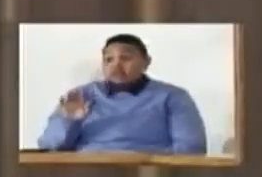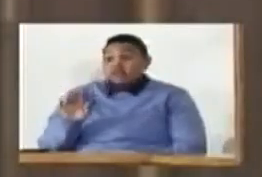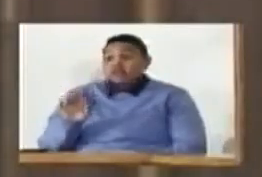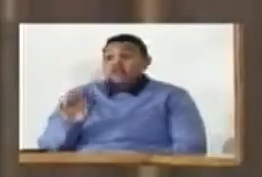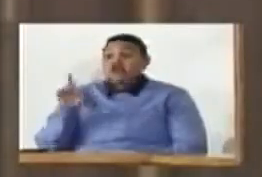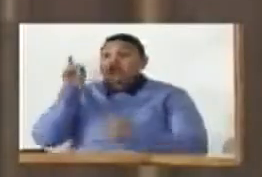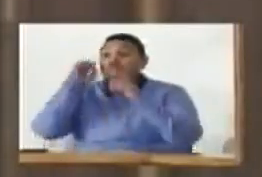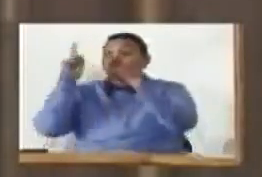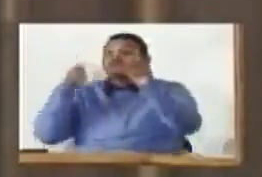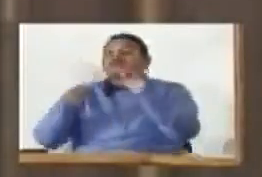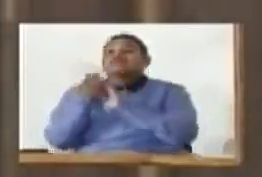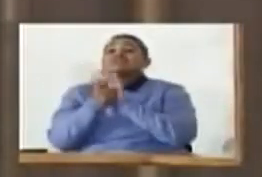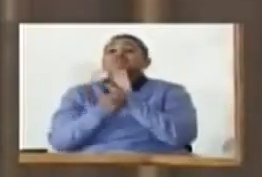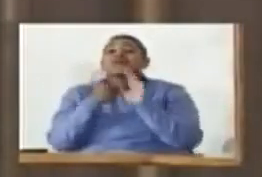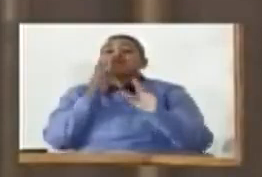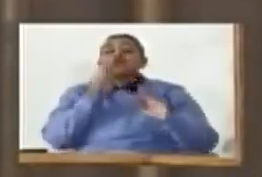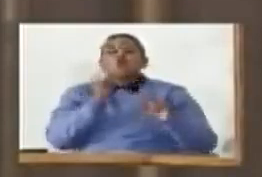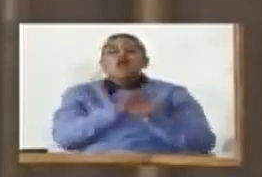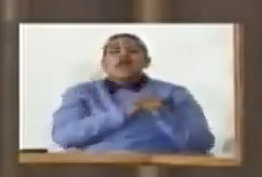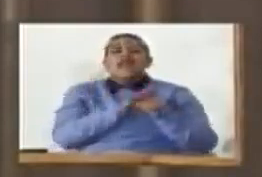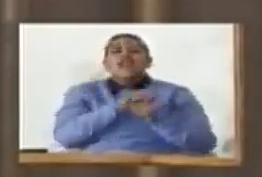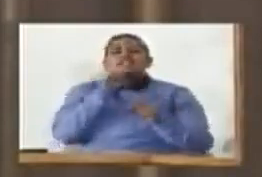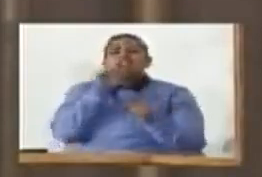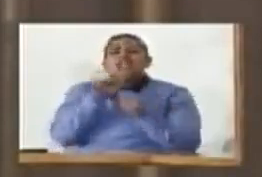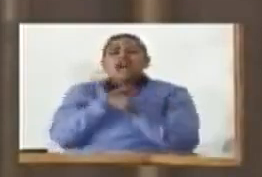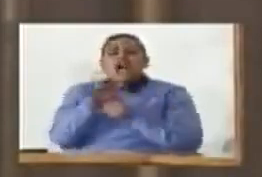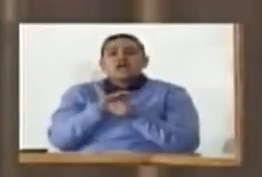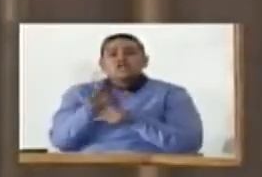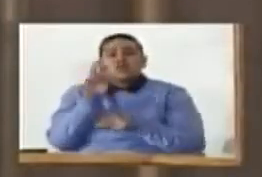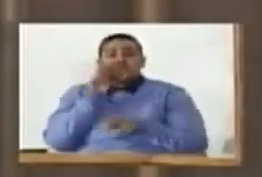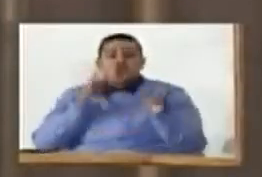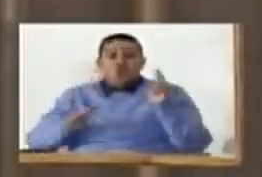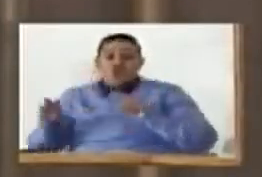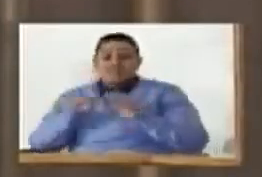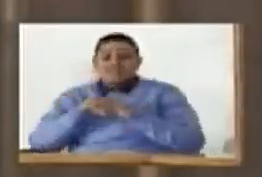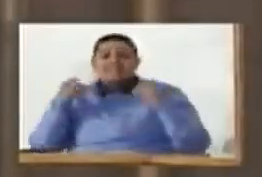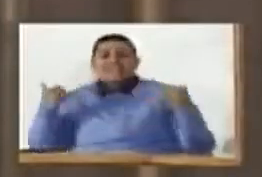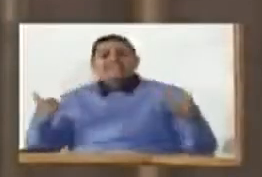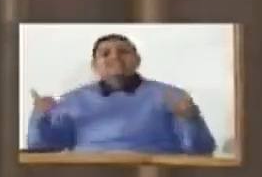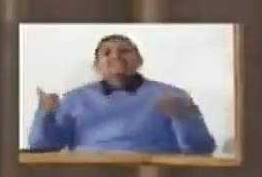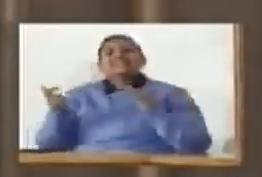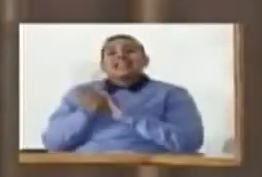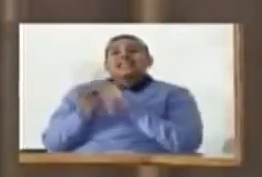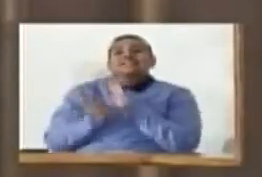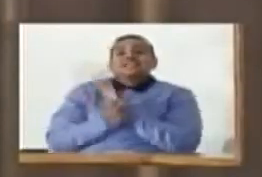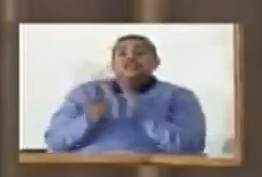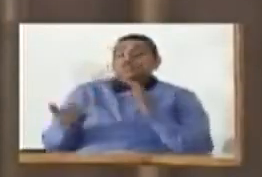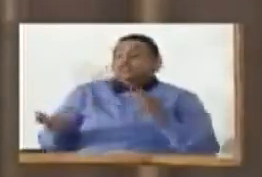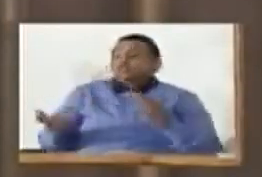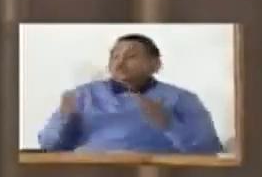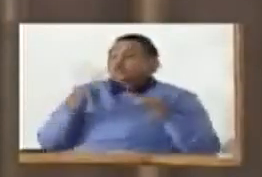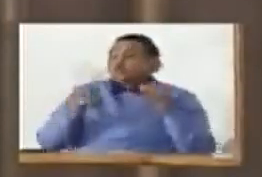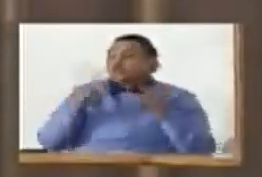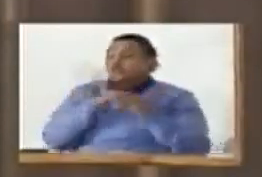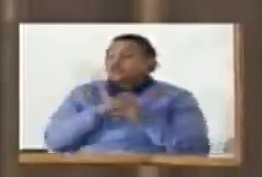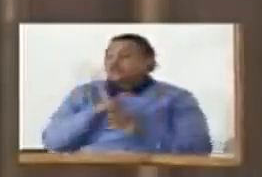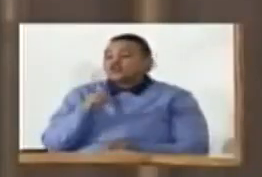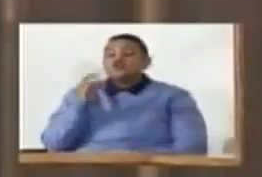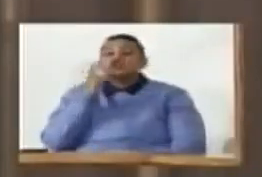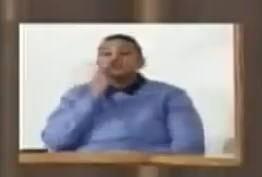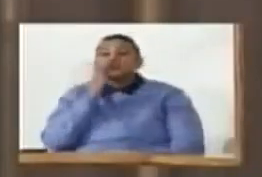bill is to address areas not adequately covered in the existing legislation, which includes